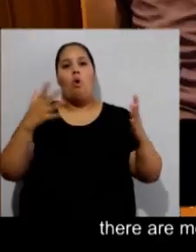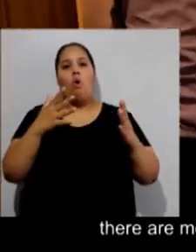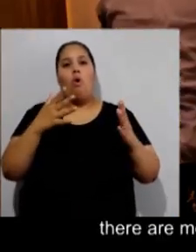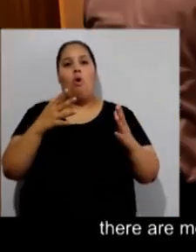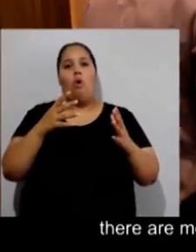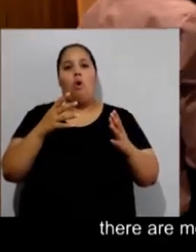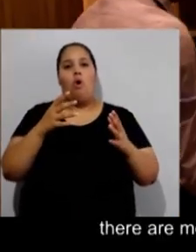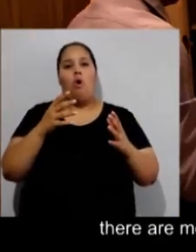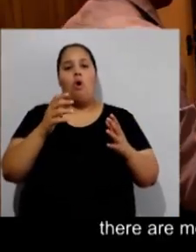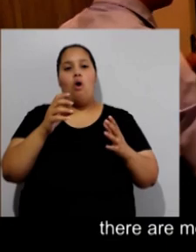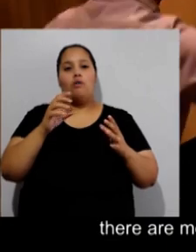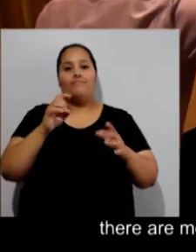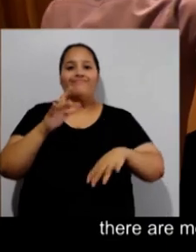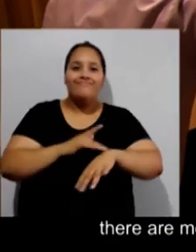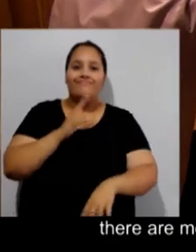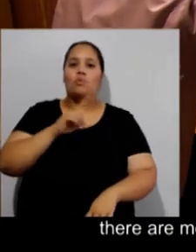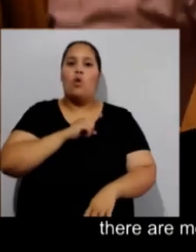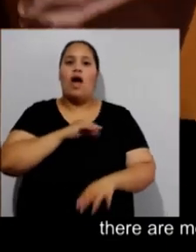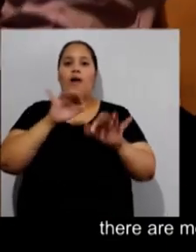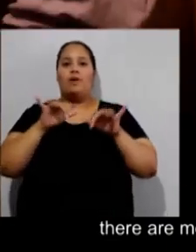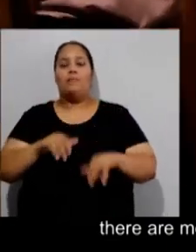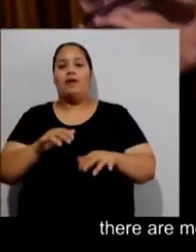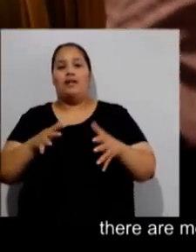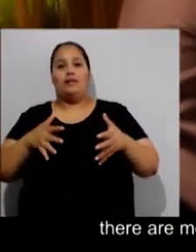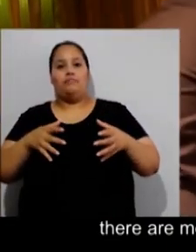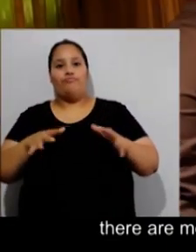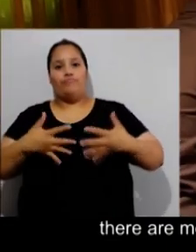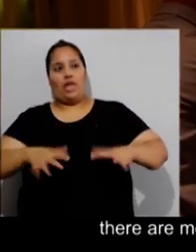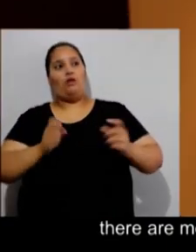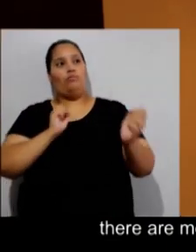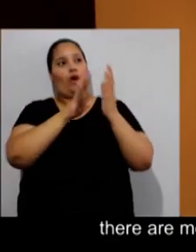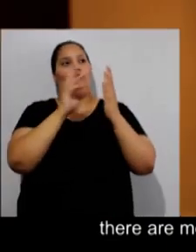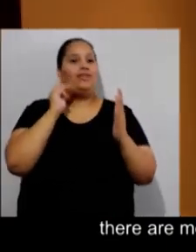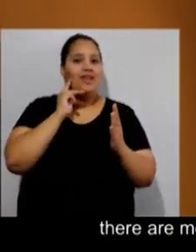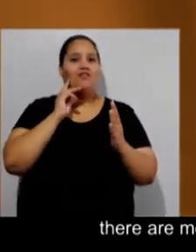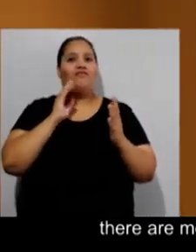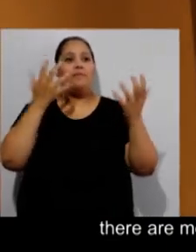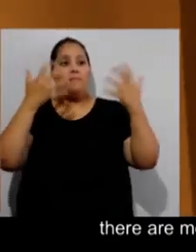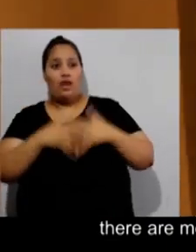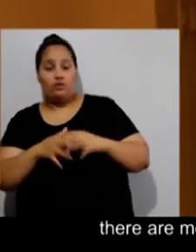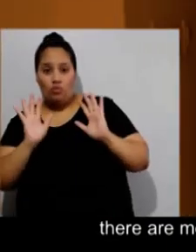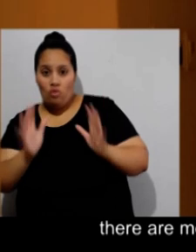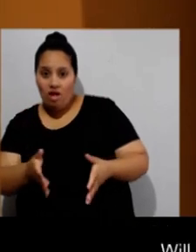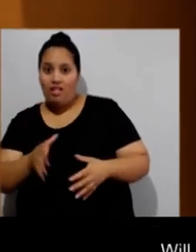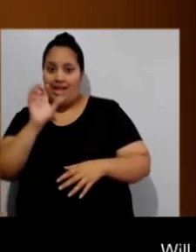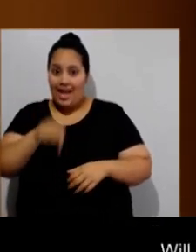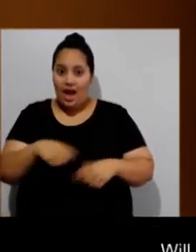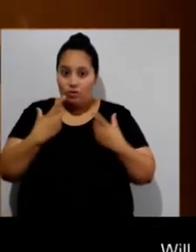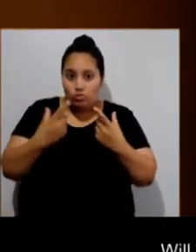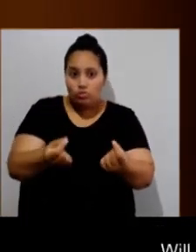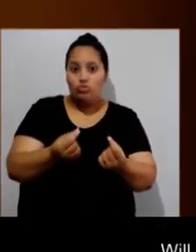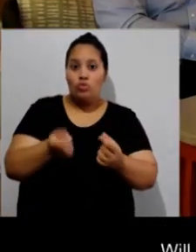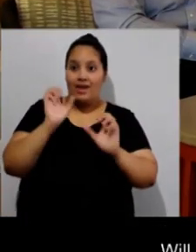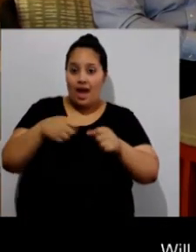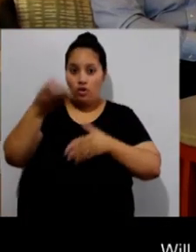they are more disadvantaged, because people are scared of Deaf people. Are they going to fit in? Will they be